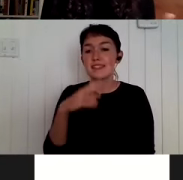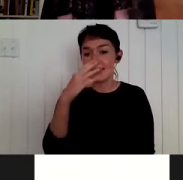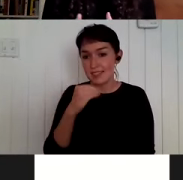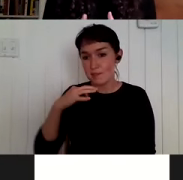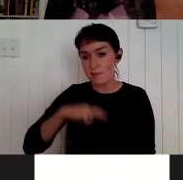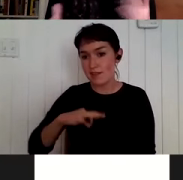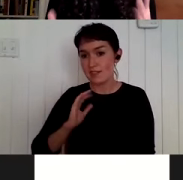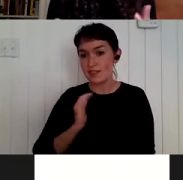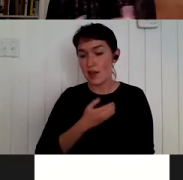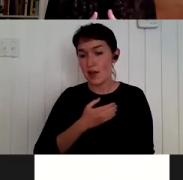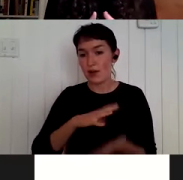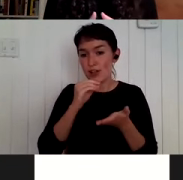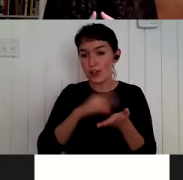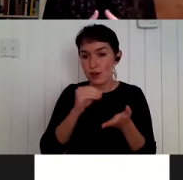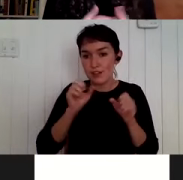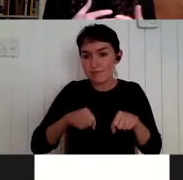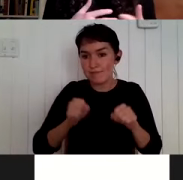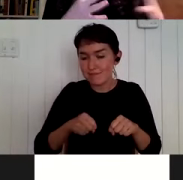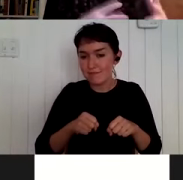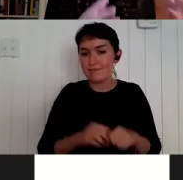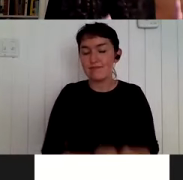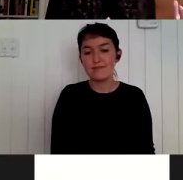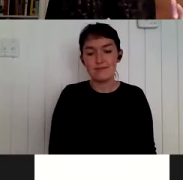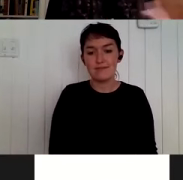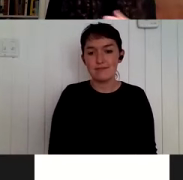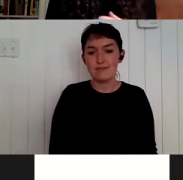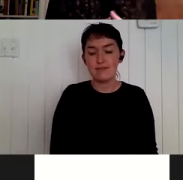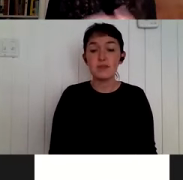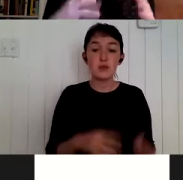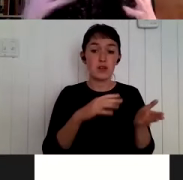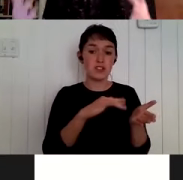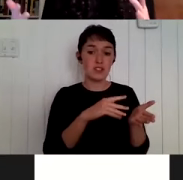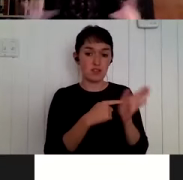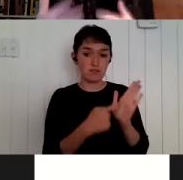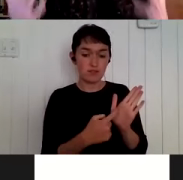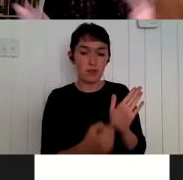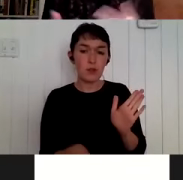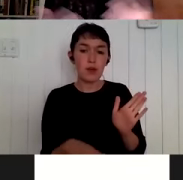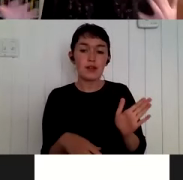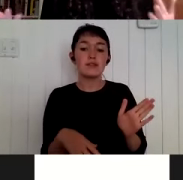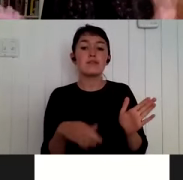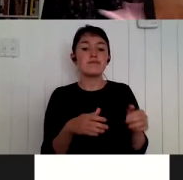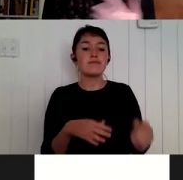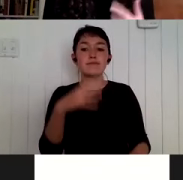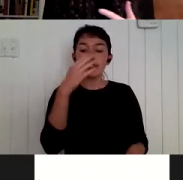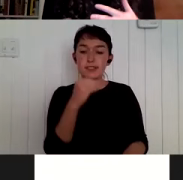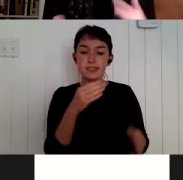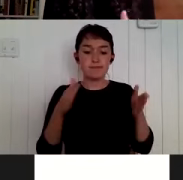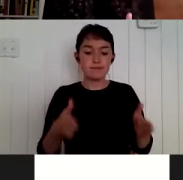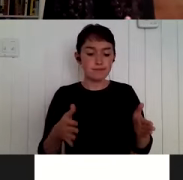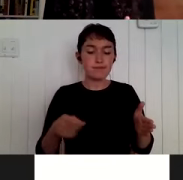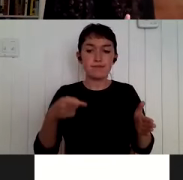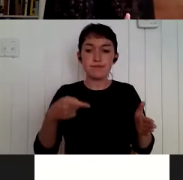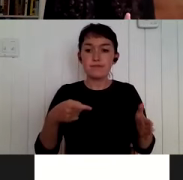ability. So in these studies, a period of sleep facilitates our ability to take in and retain